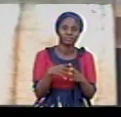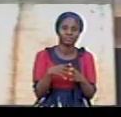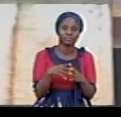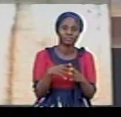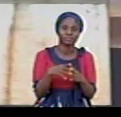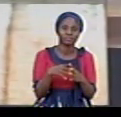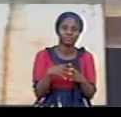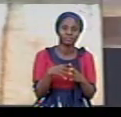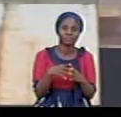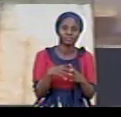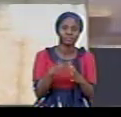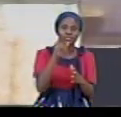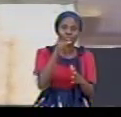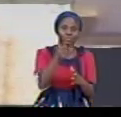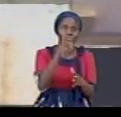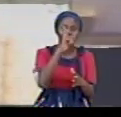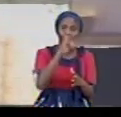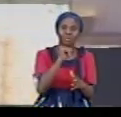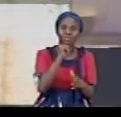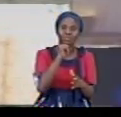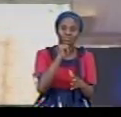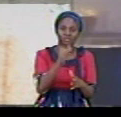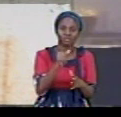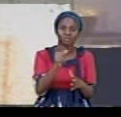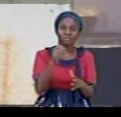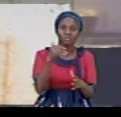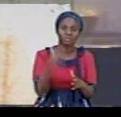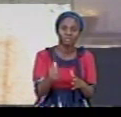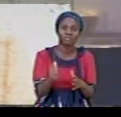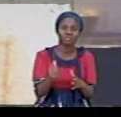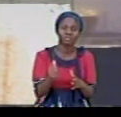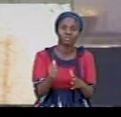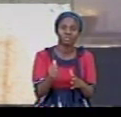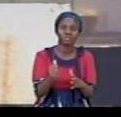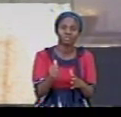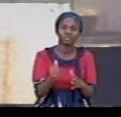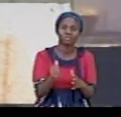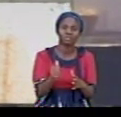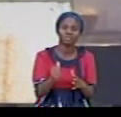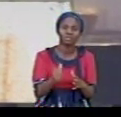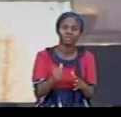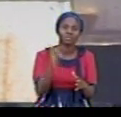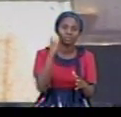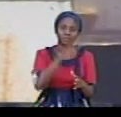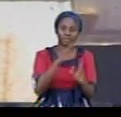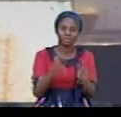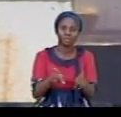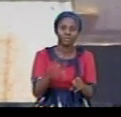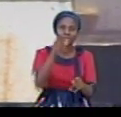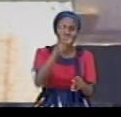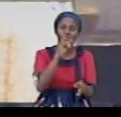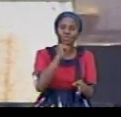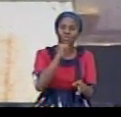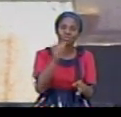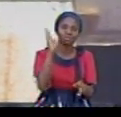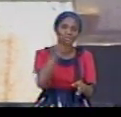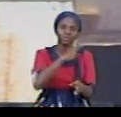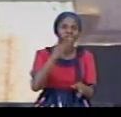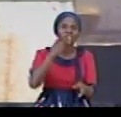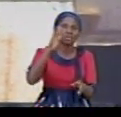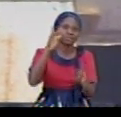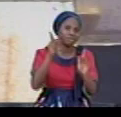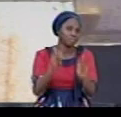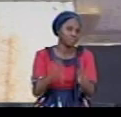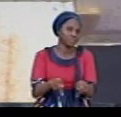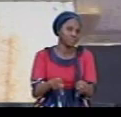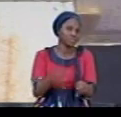You are not an unfortunate brother. You are not an unfortunate sister. You are a child